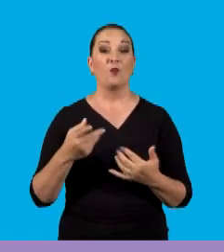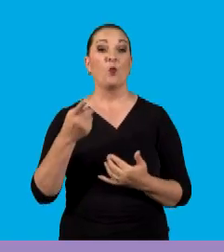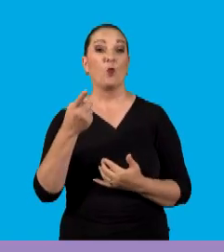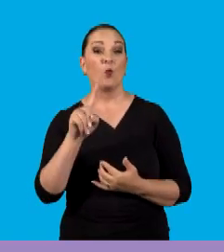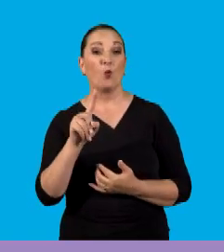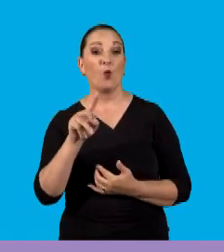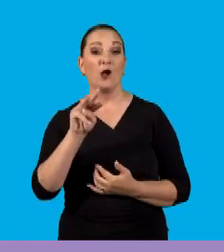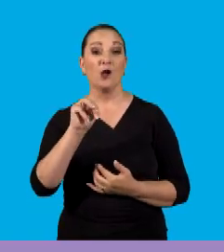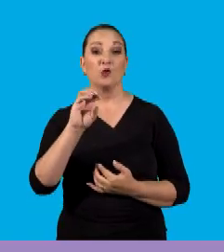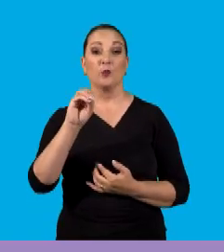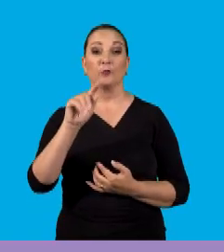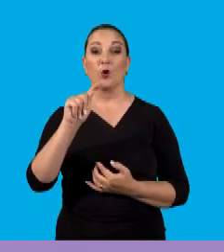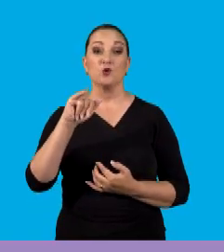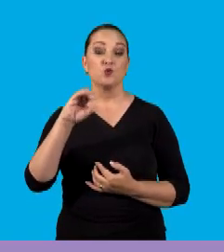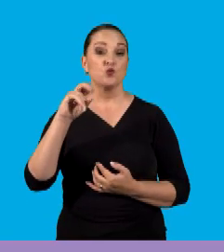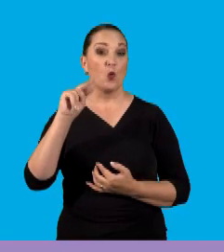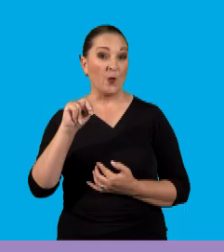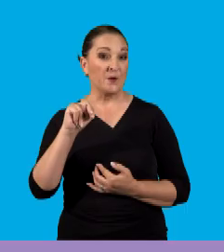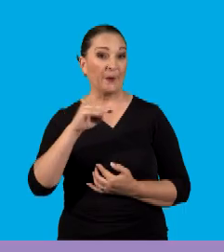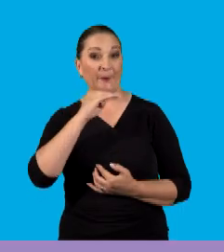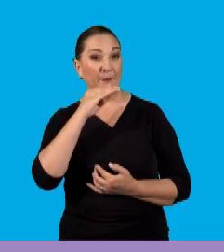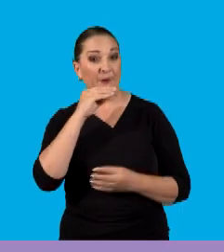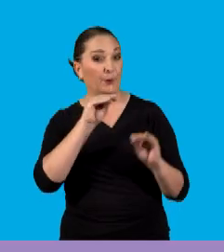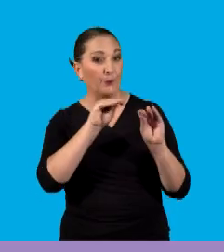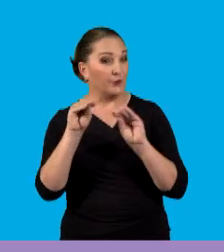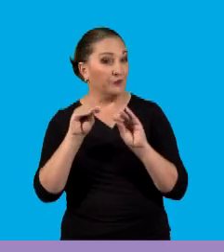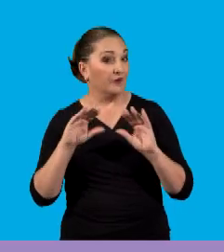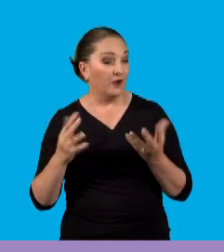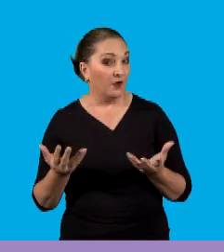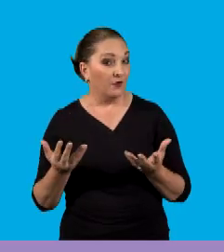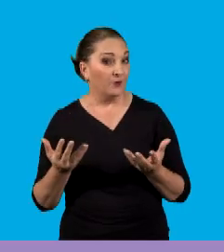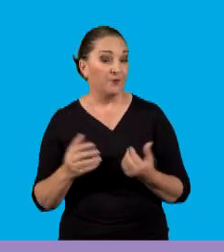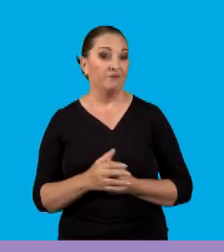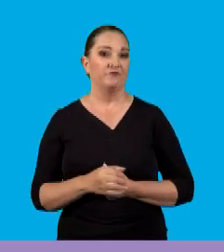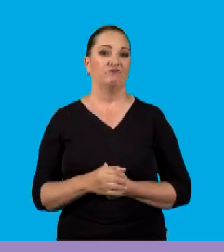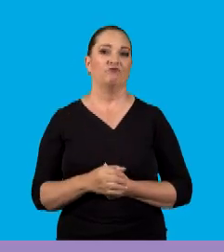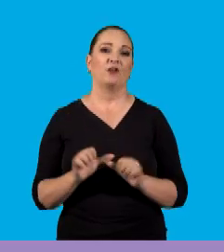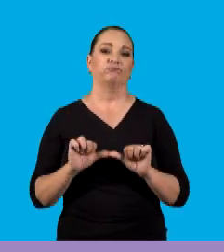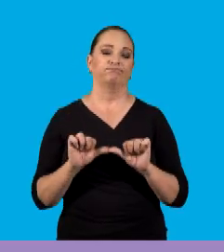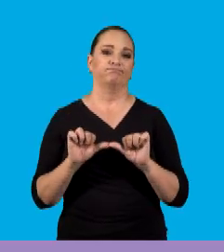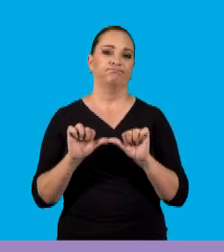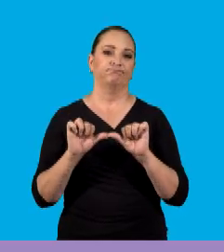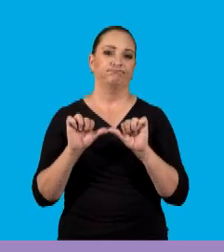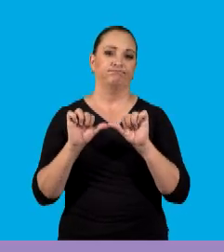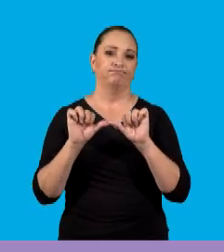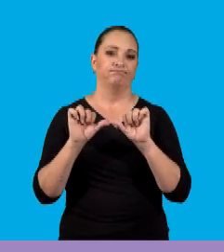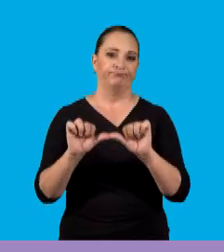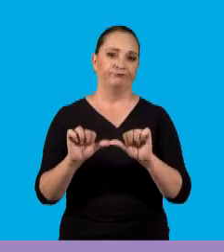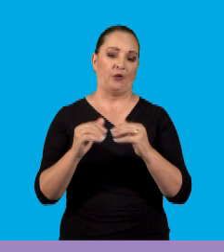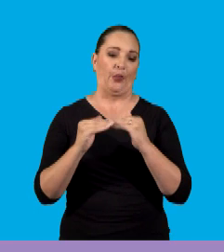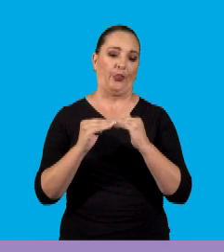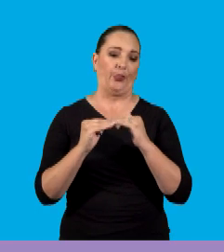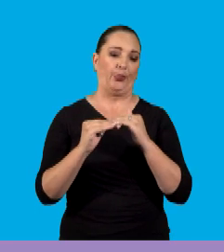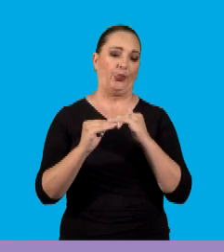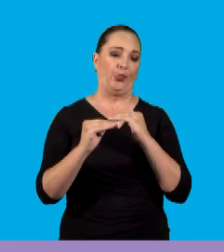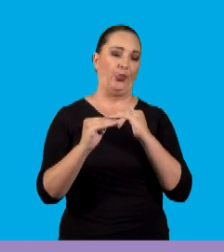the third hour of this graph? Well, this graph is constant where the